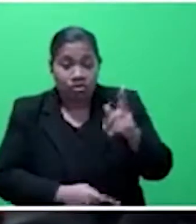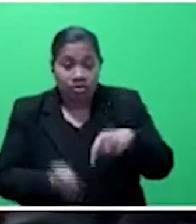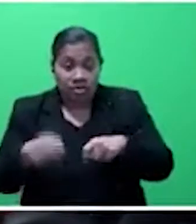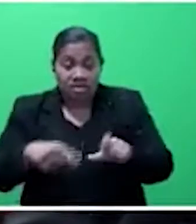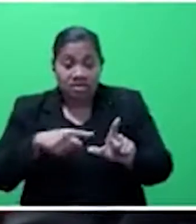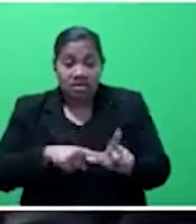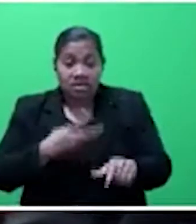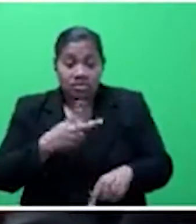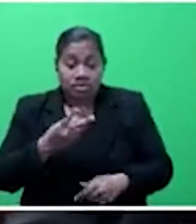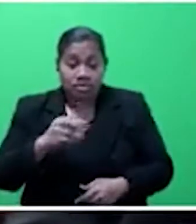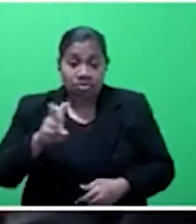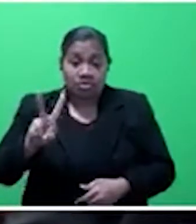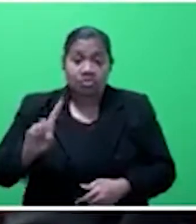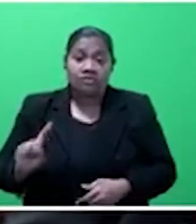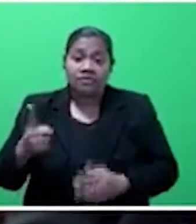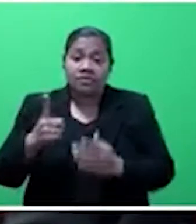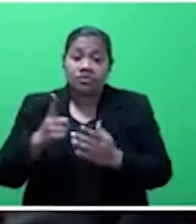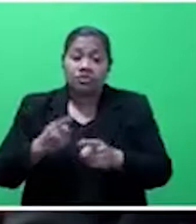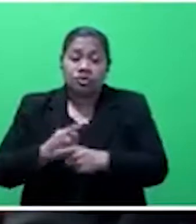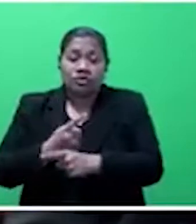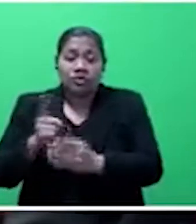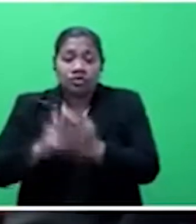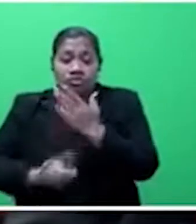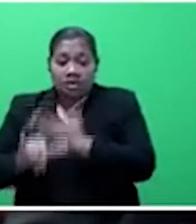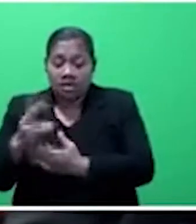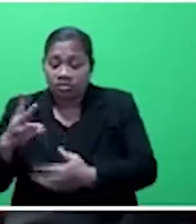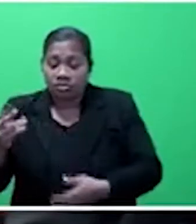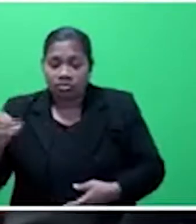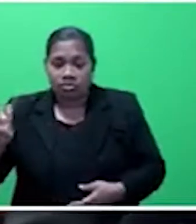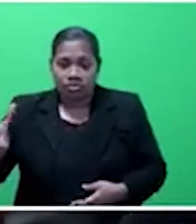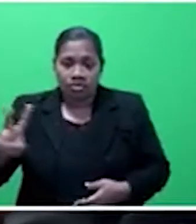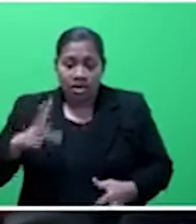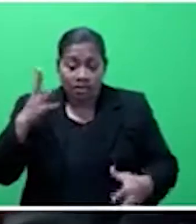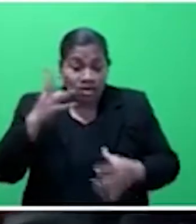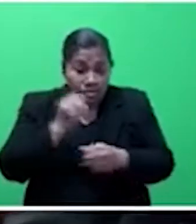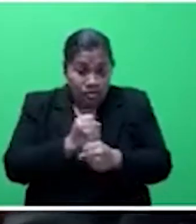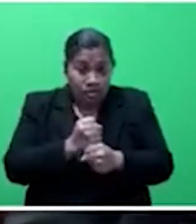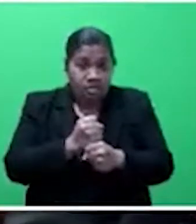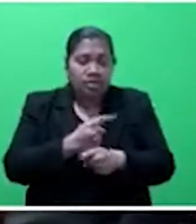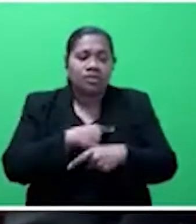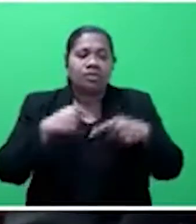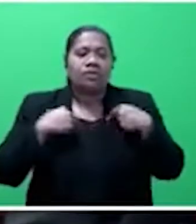July 2022 alone. But in total, Mr. Speaker said, we have